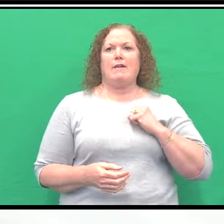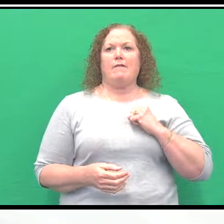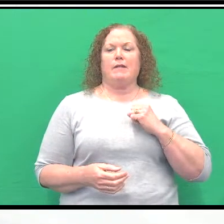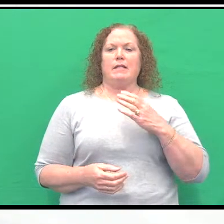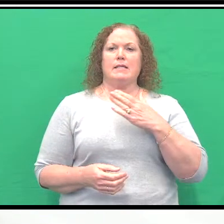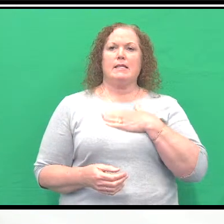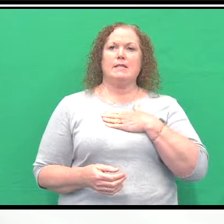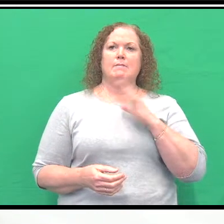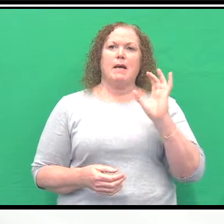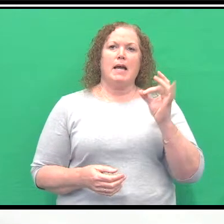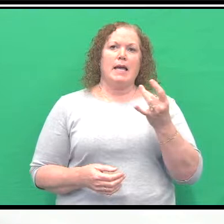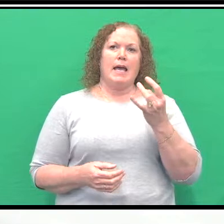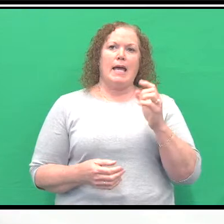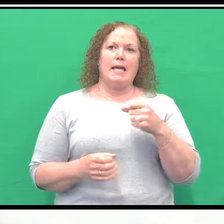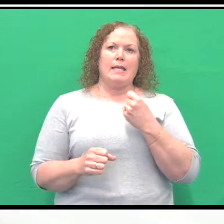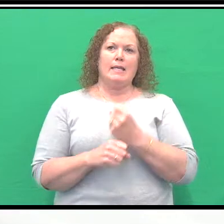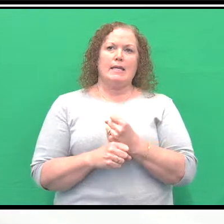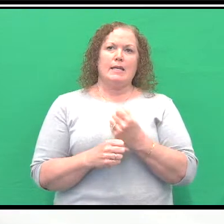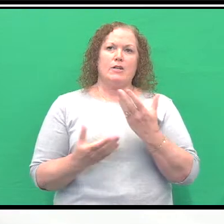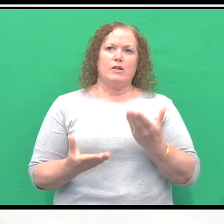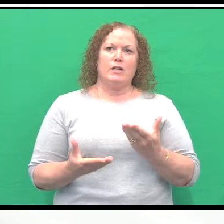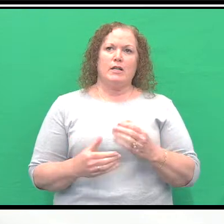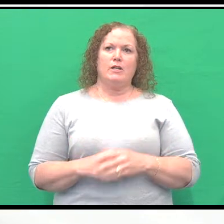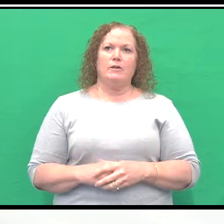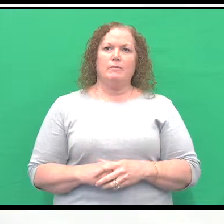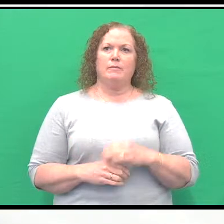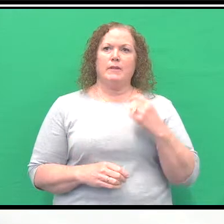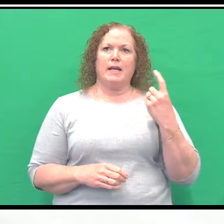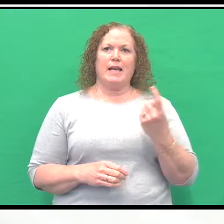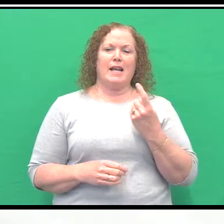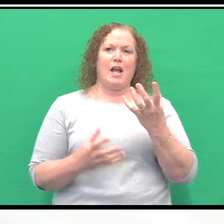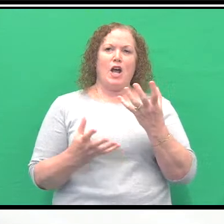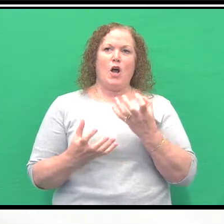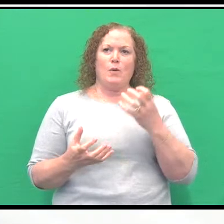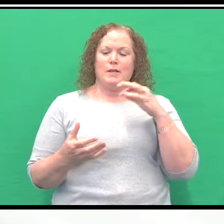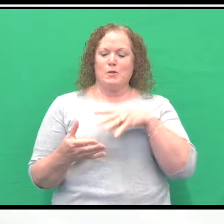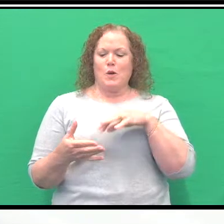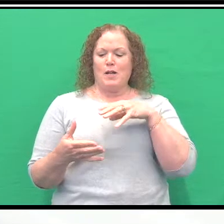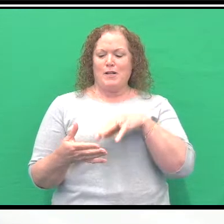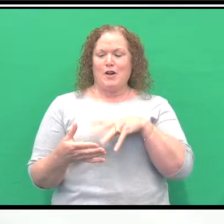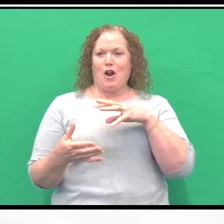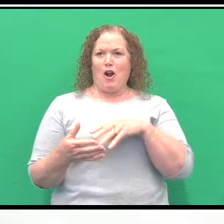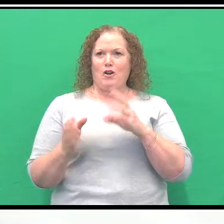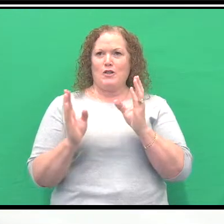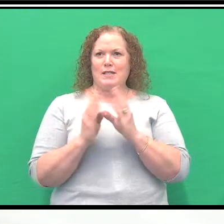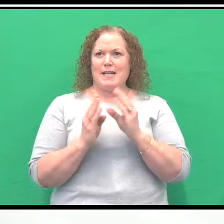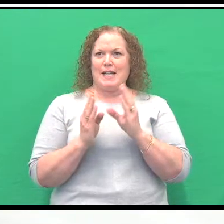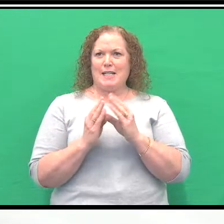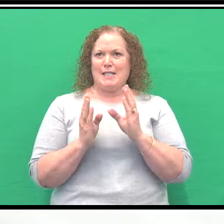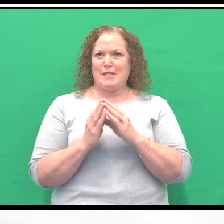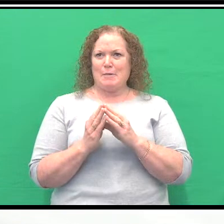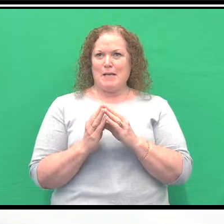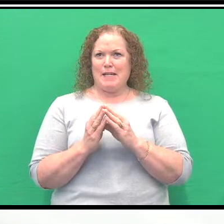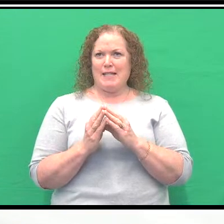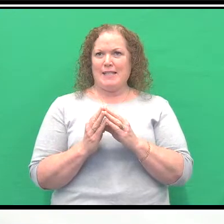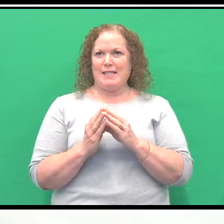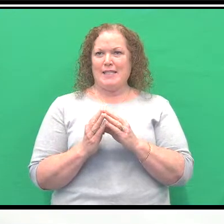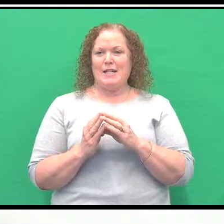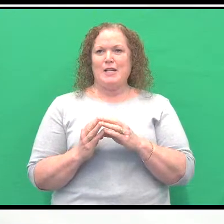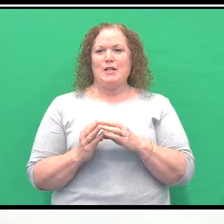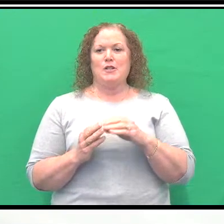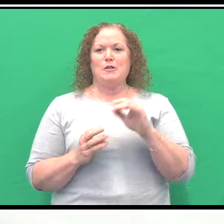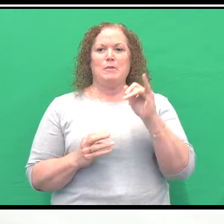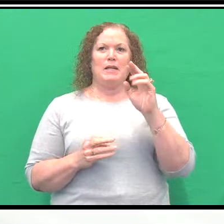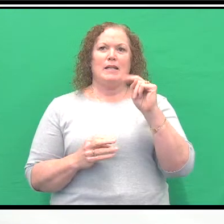and I've always wanted our study sessions to be more informal. in the round, so to speak, so we could have discussion,